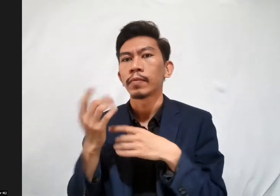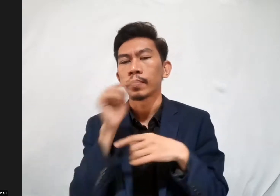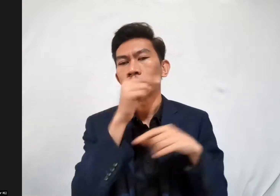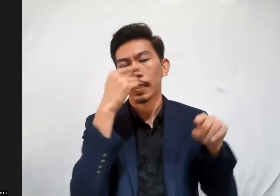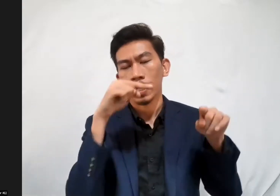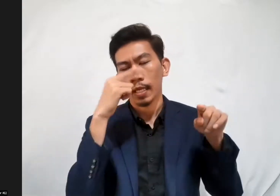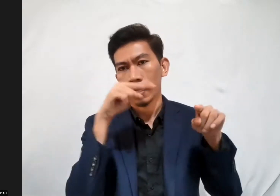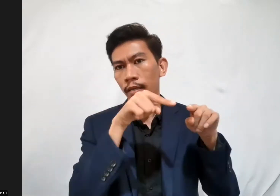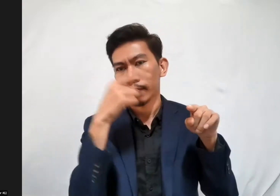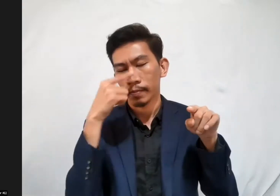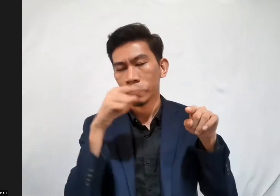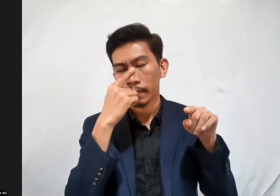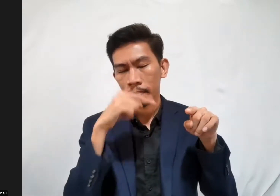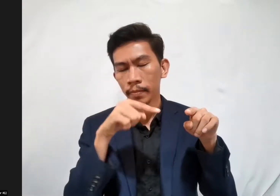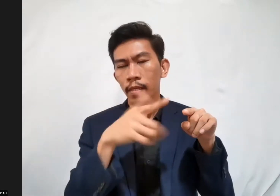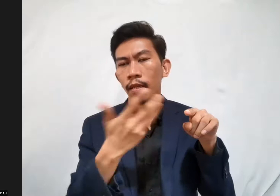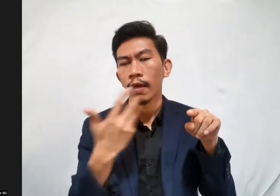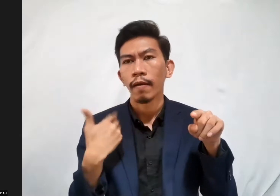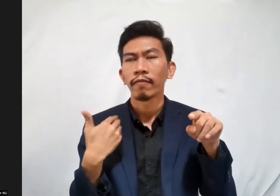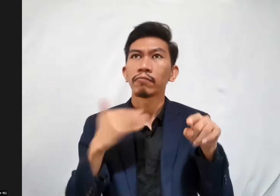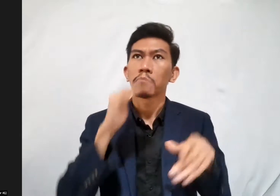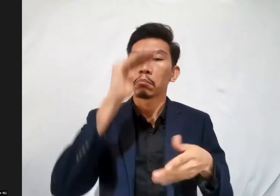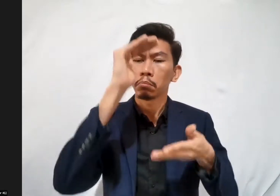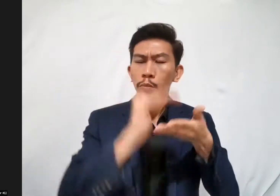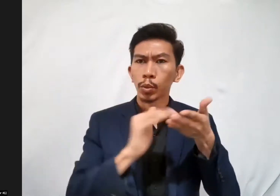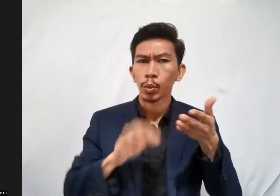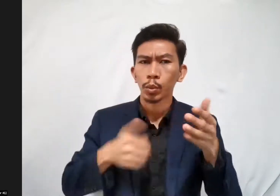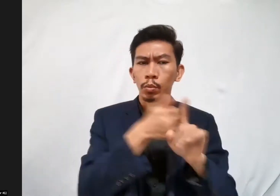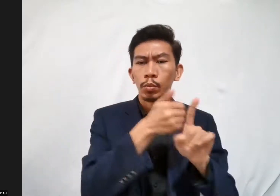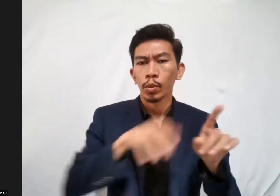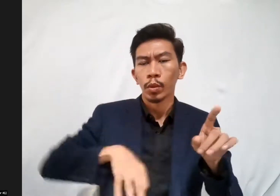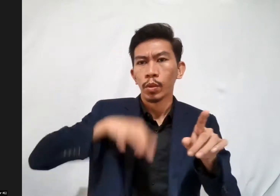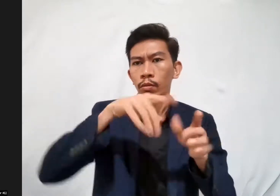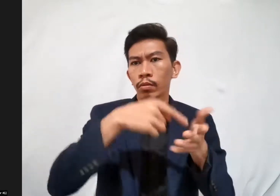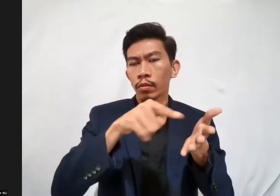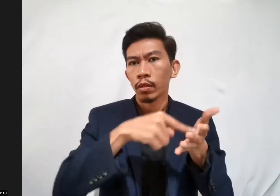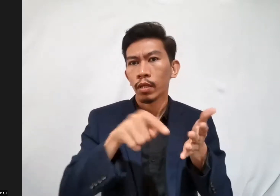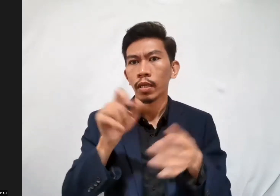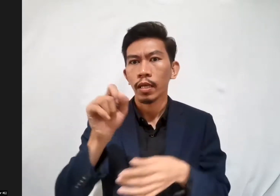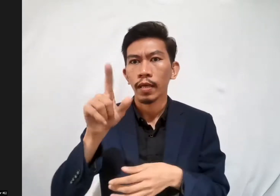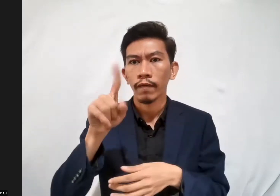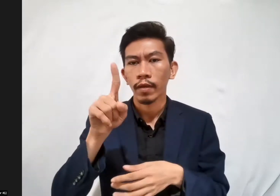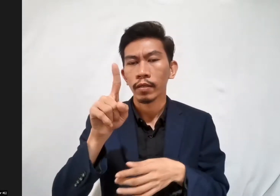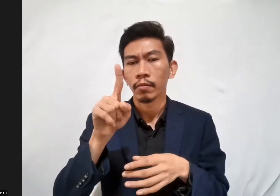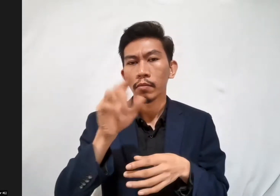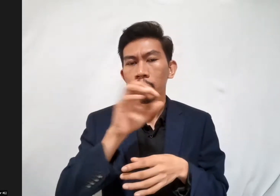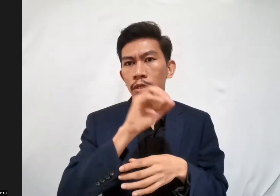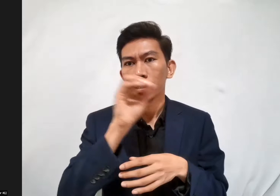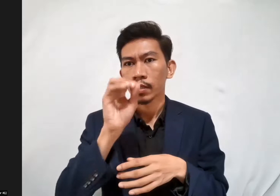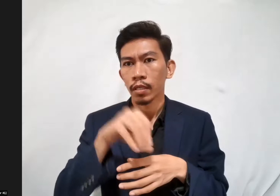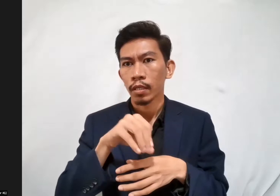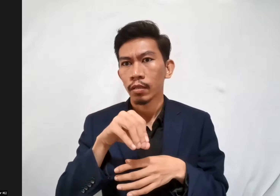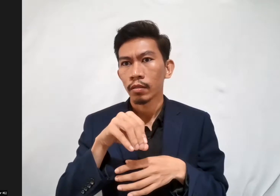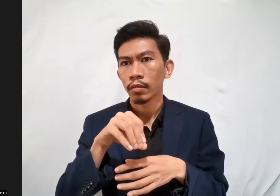they have reduced out-of-pocket costs to only 11.77% of THE and focusing